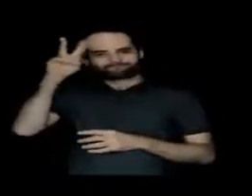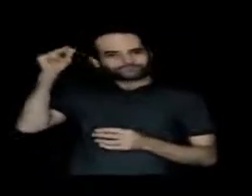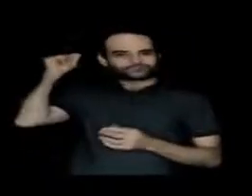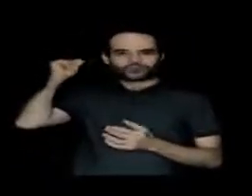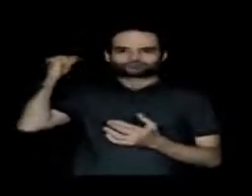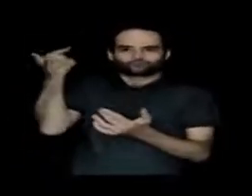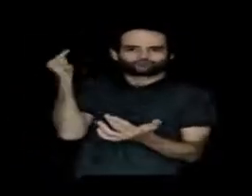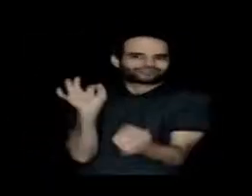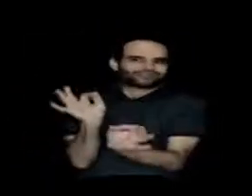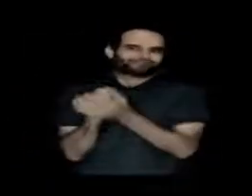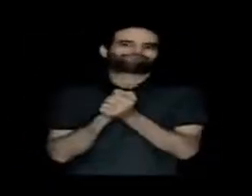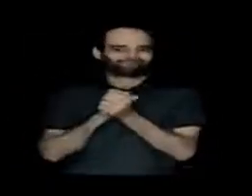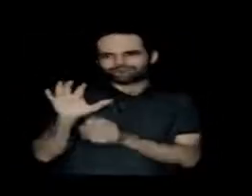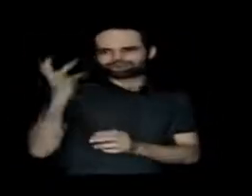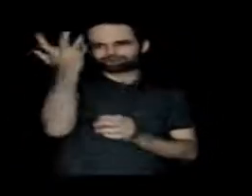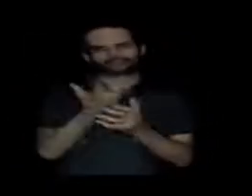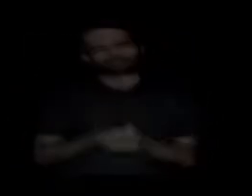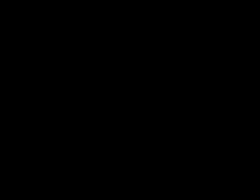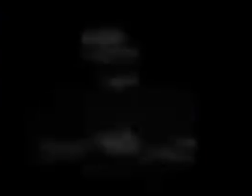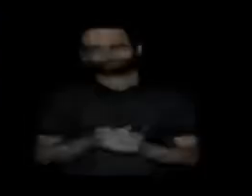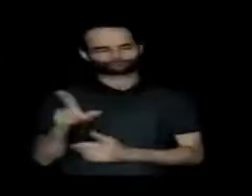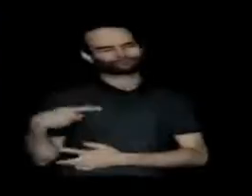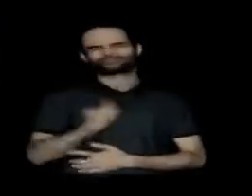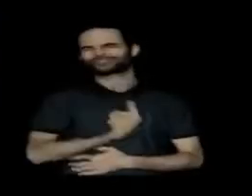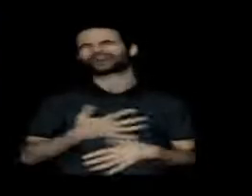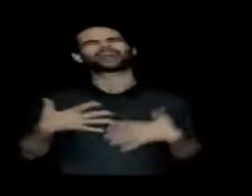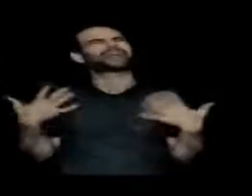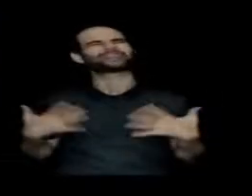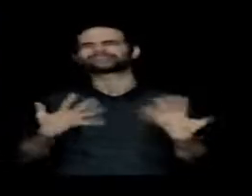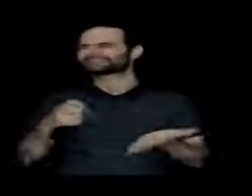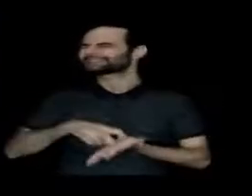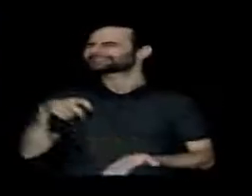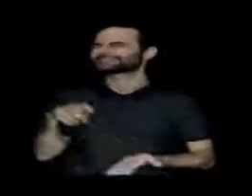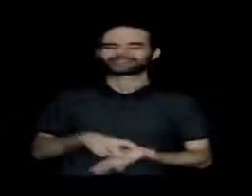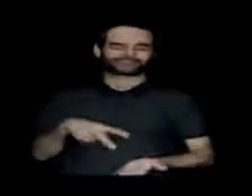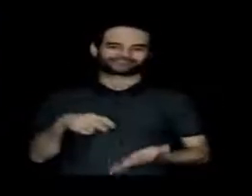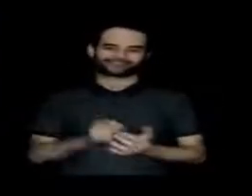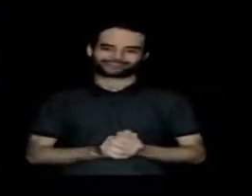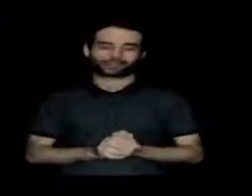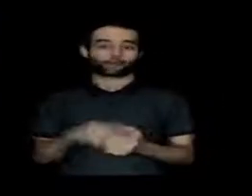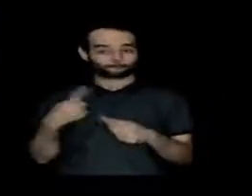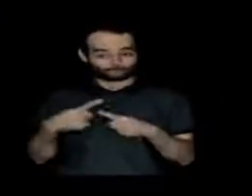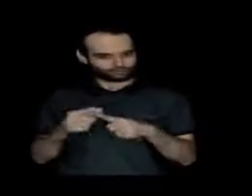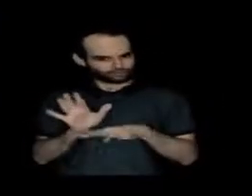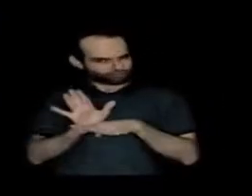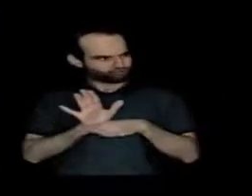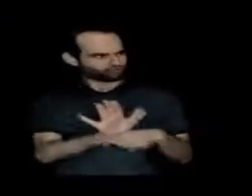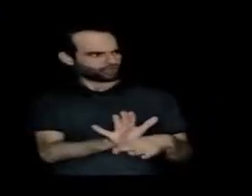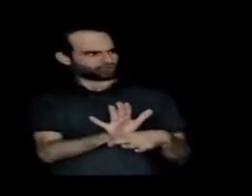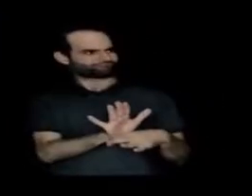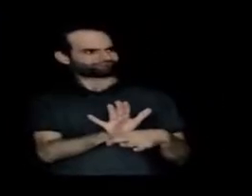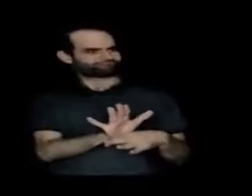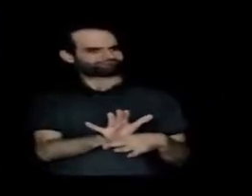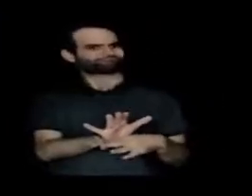The night when I looked at a message from a friend of mine that was written like this: there is a person named Janinne